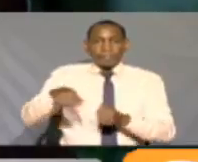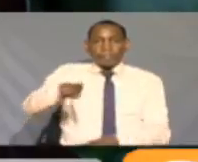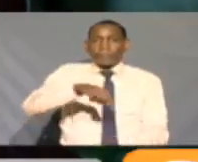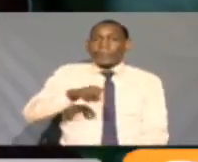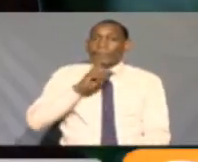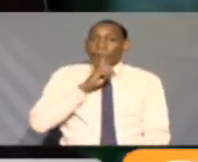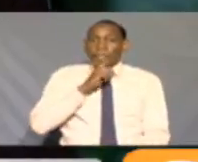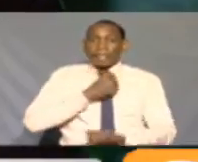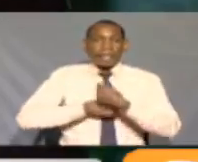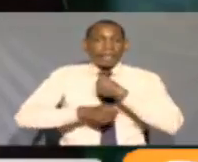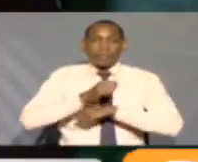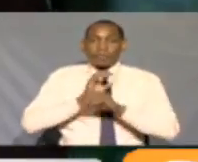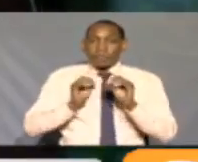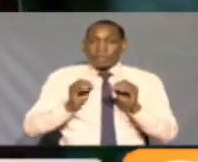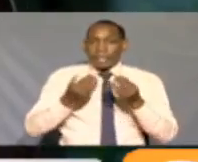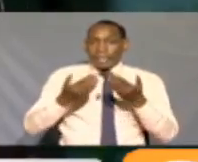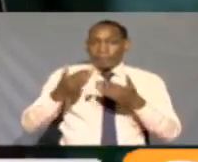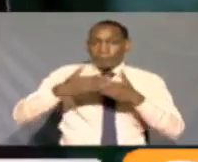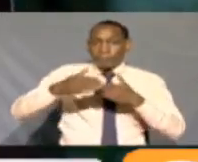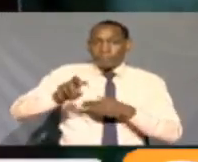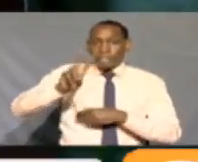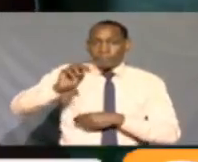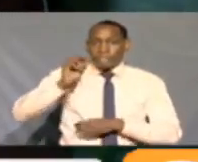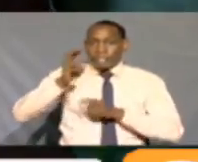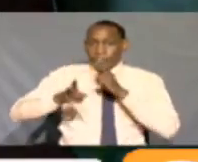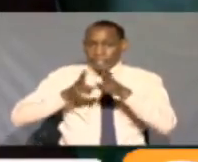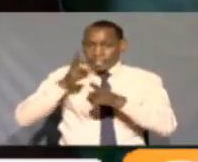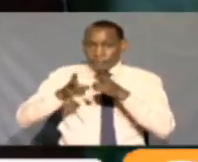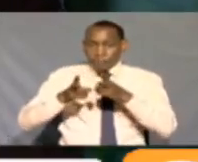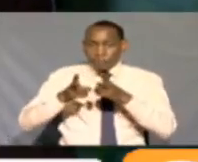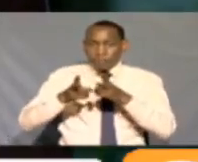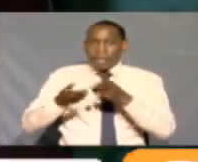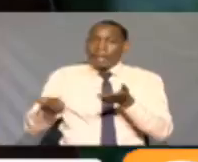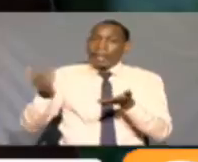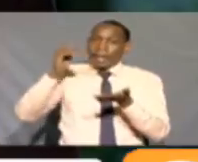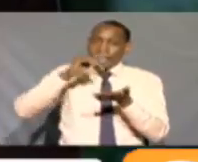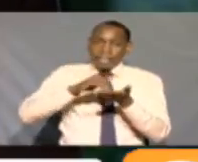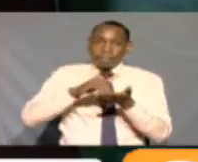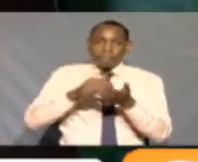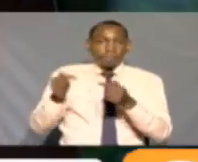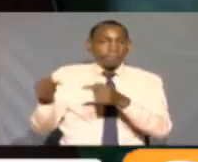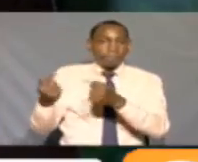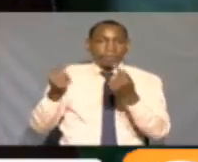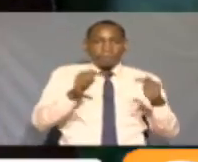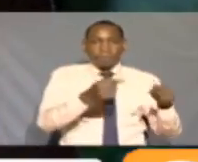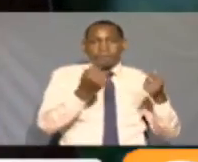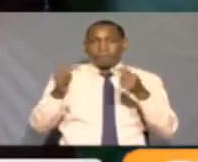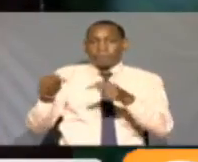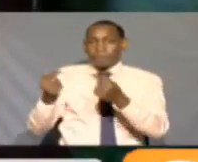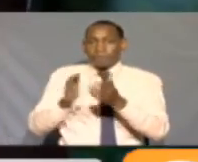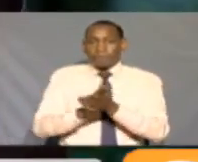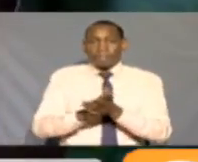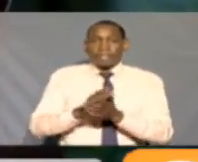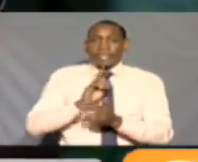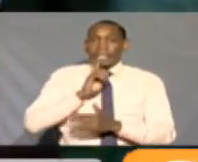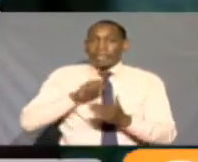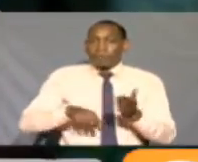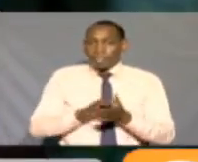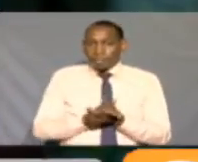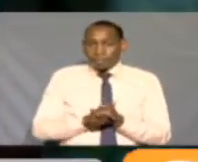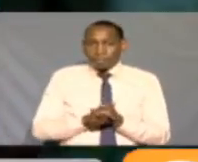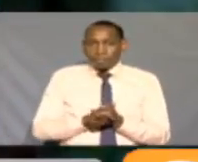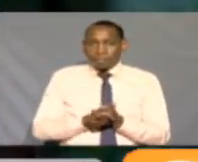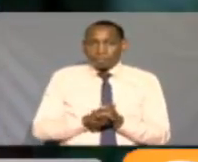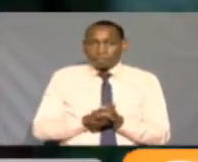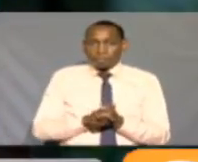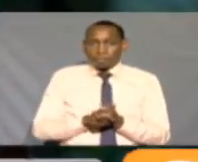are silent, and come 2022, again, we'll be out there fighting. I say no more than